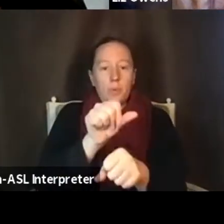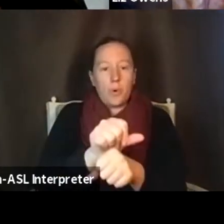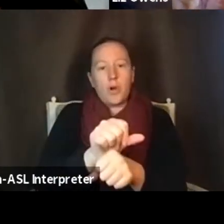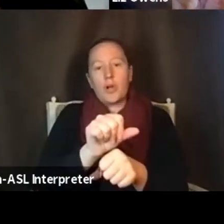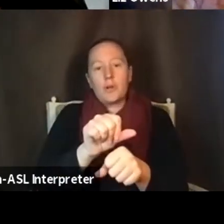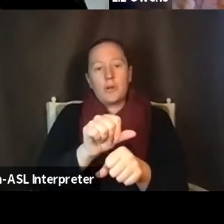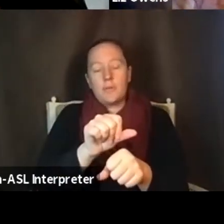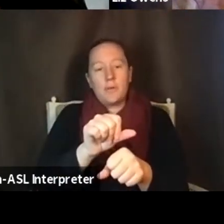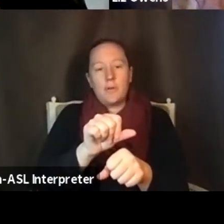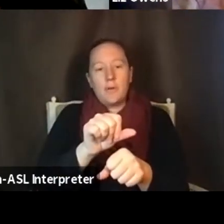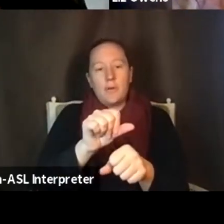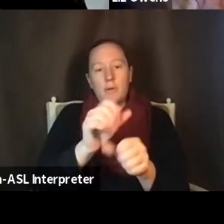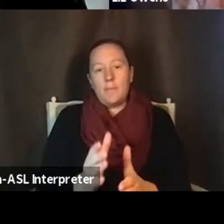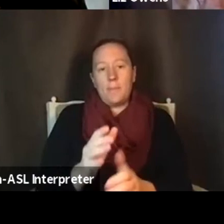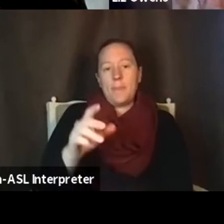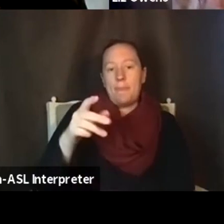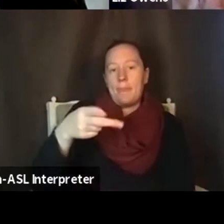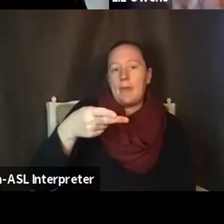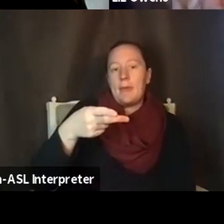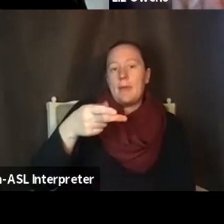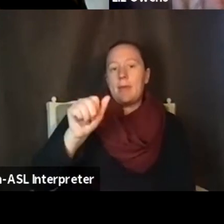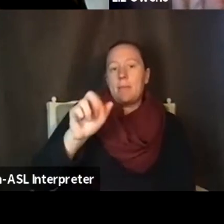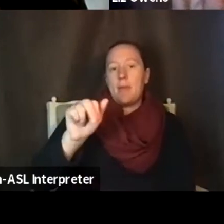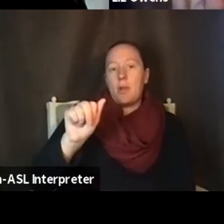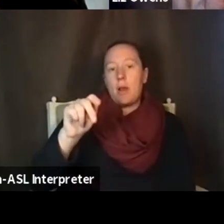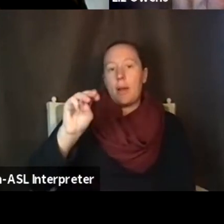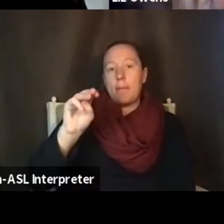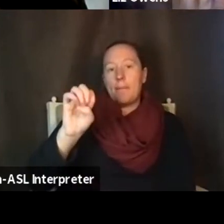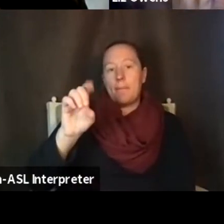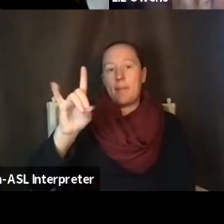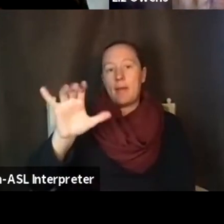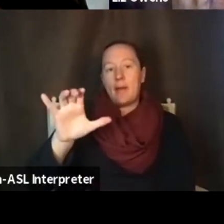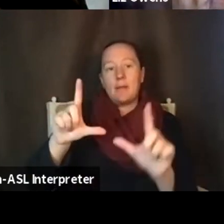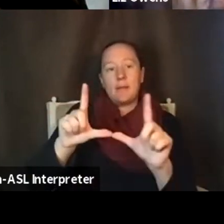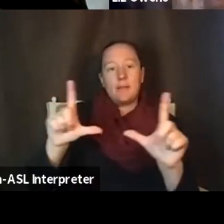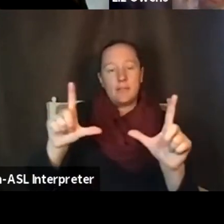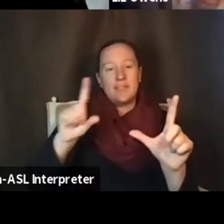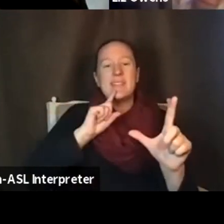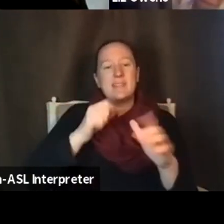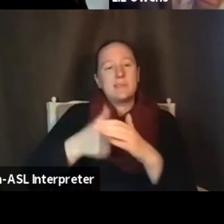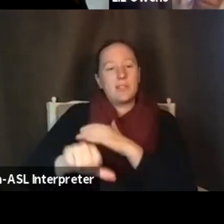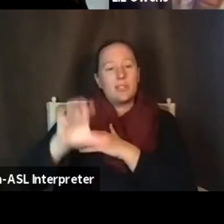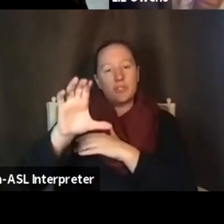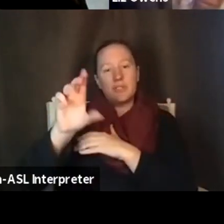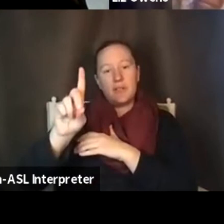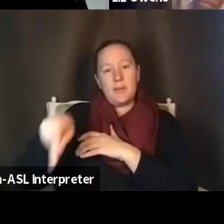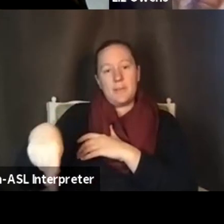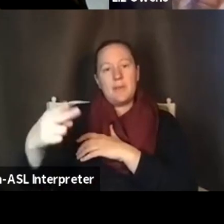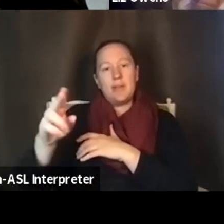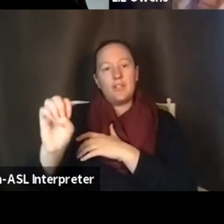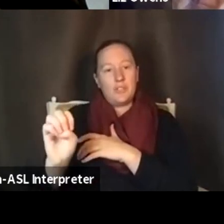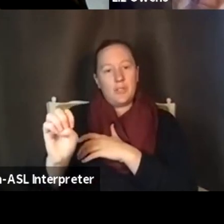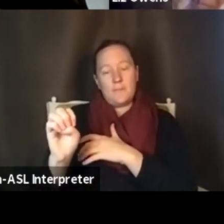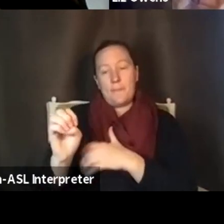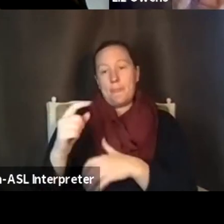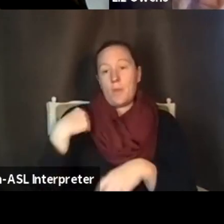well? Yeah, so paramedic licensure is really in CDPHE's wheelhouse, but we're happy to